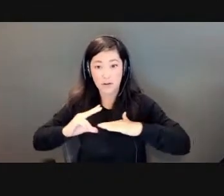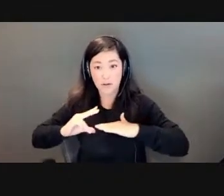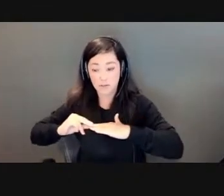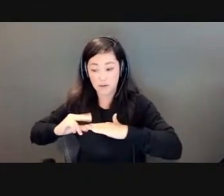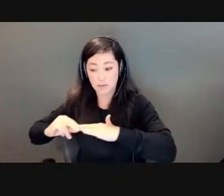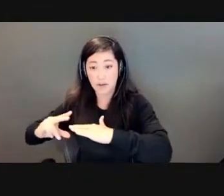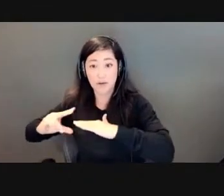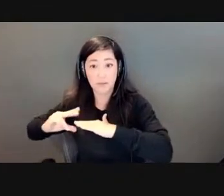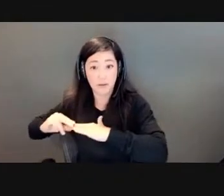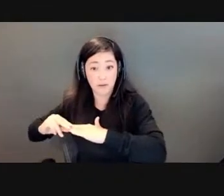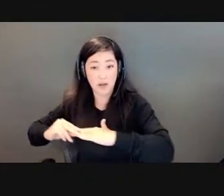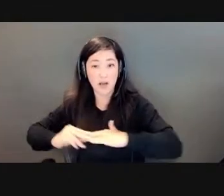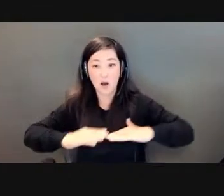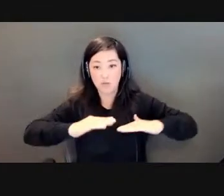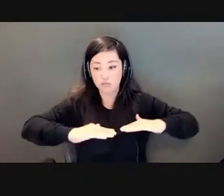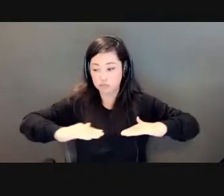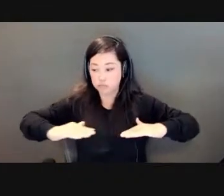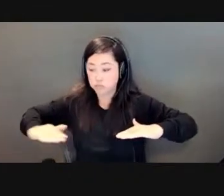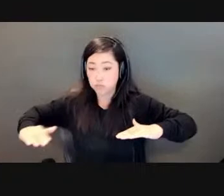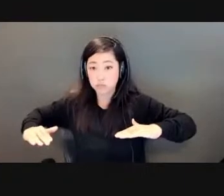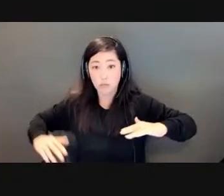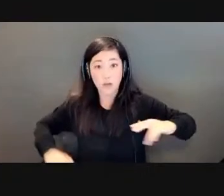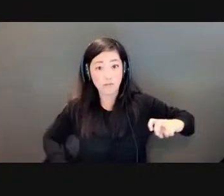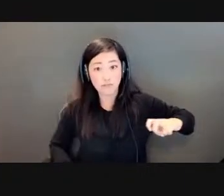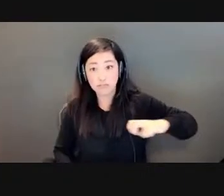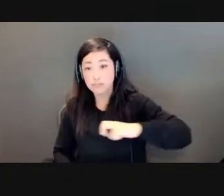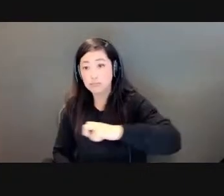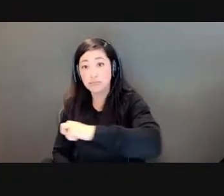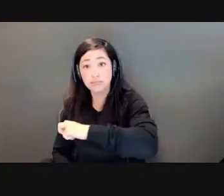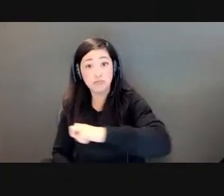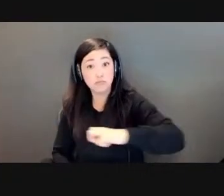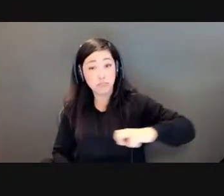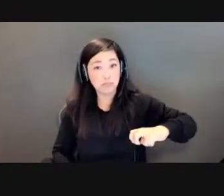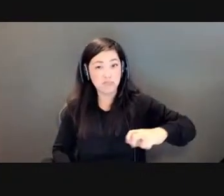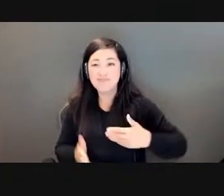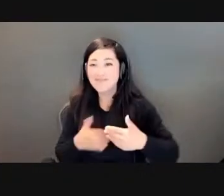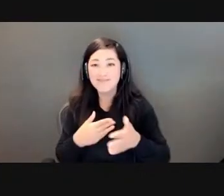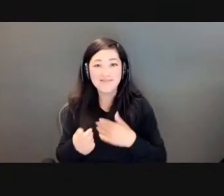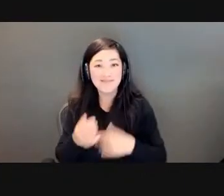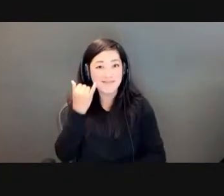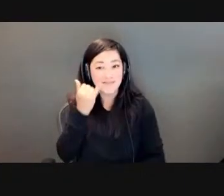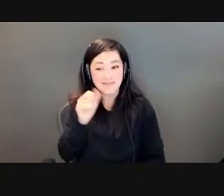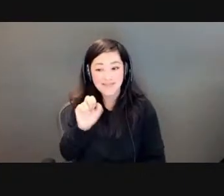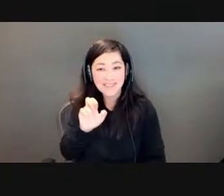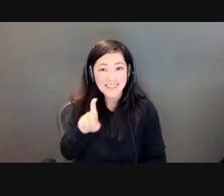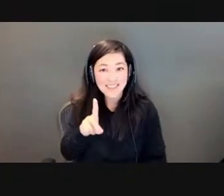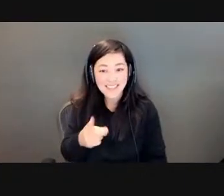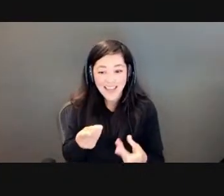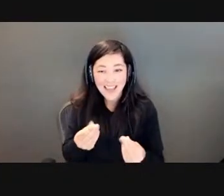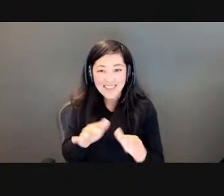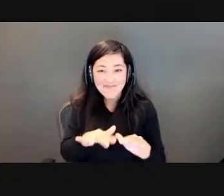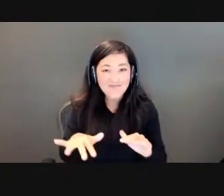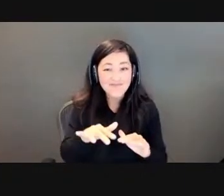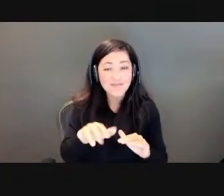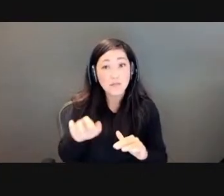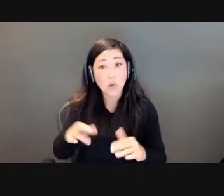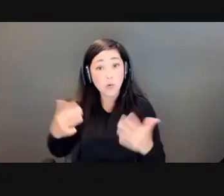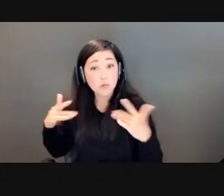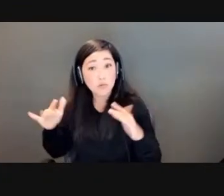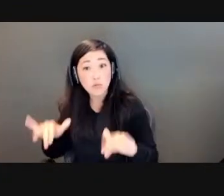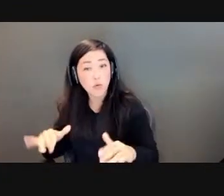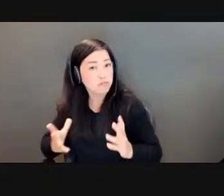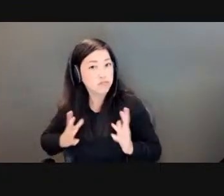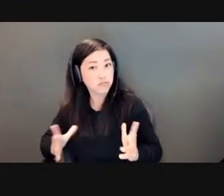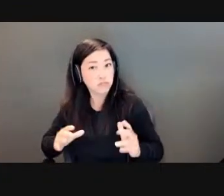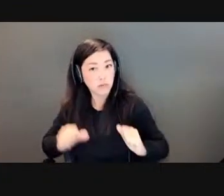across the surface, whether it's sand or gravel or snow. So here I have a video of myself wheeling on